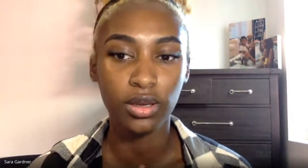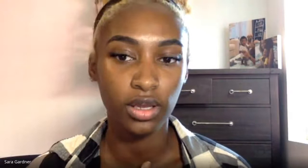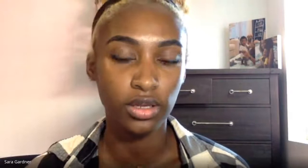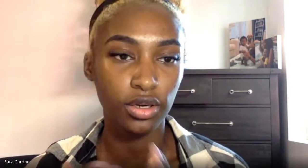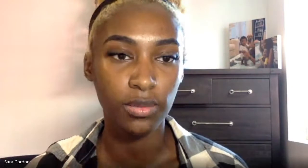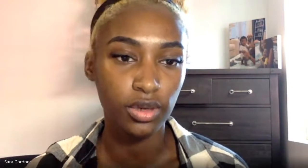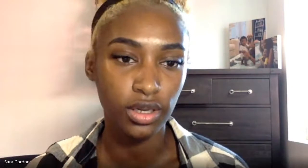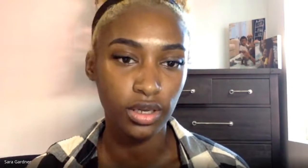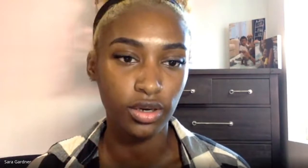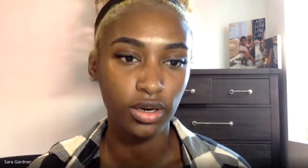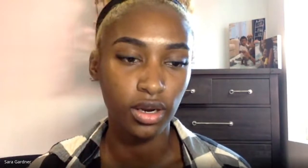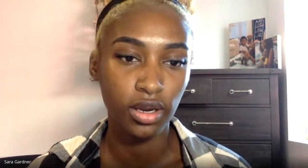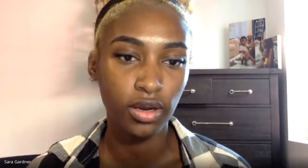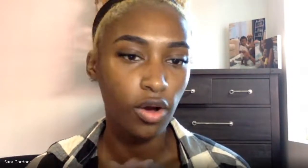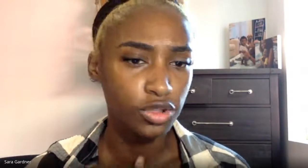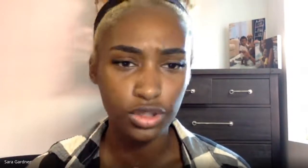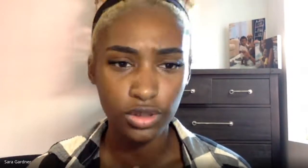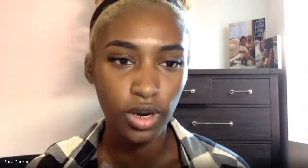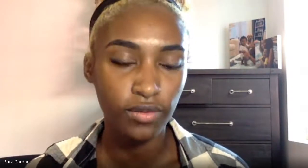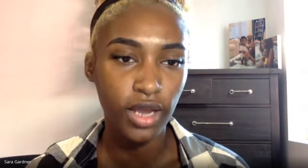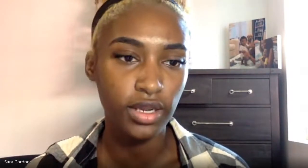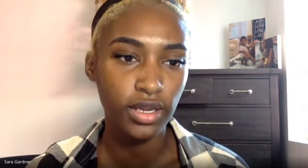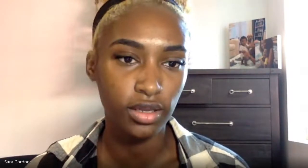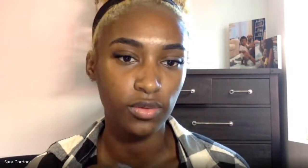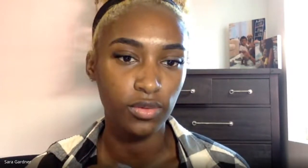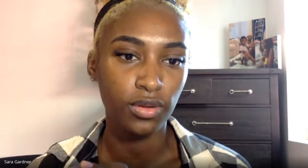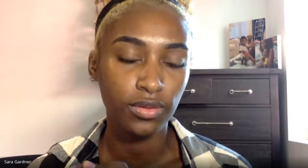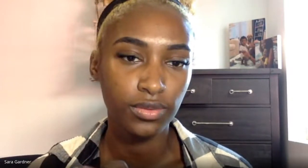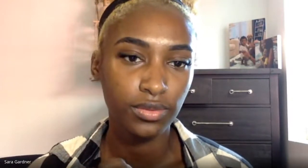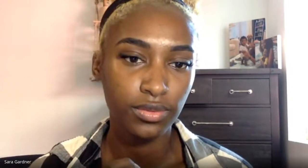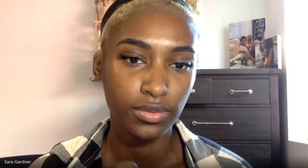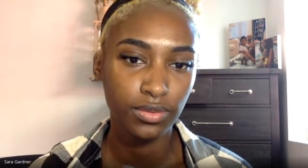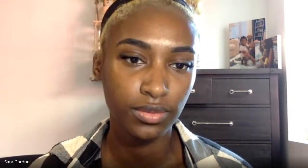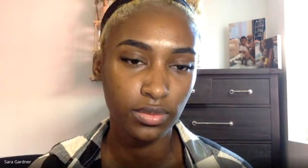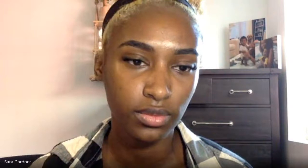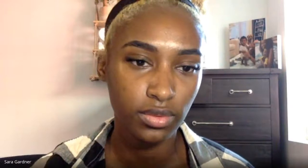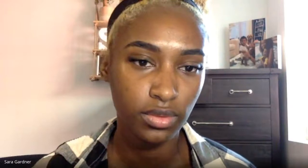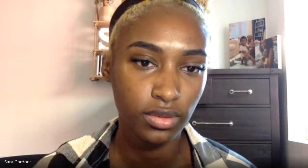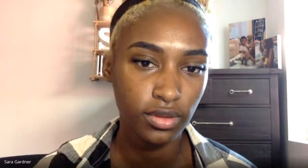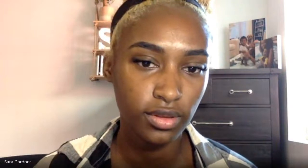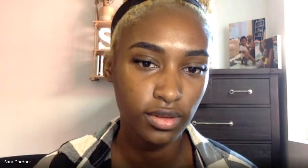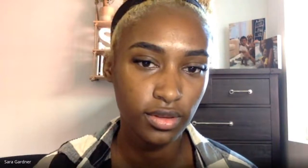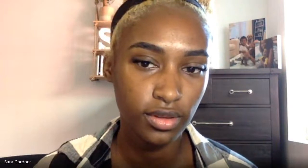in your community and your culture, whatever identity you hold?